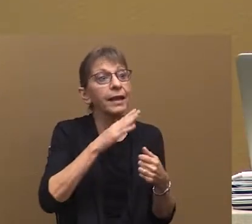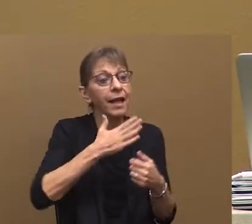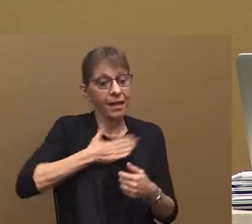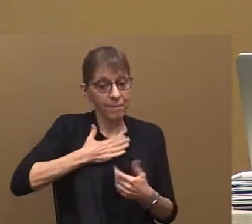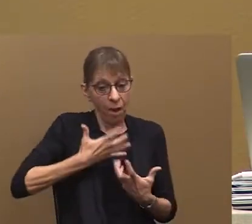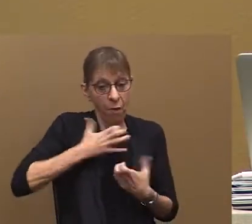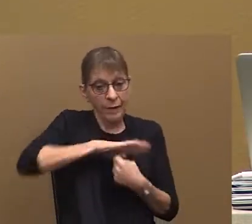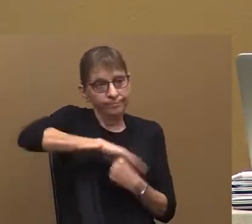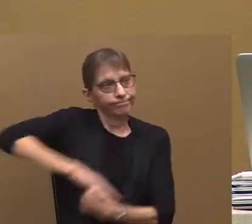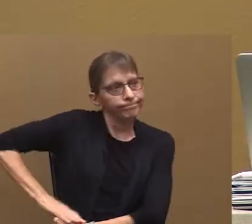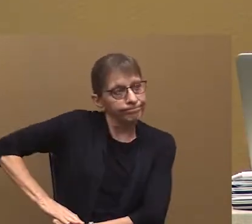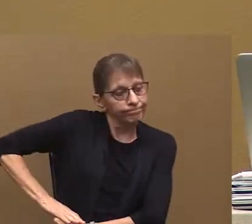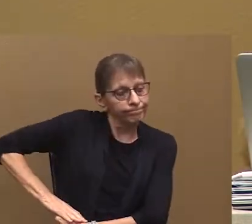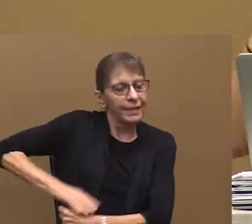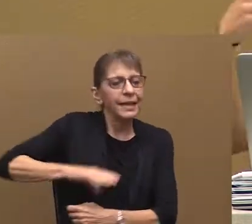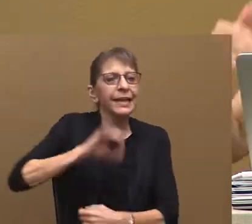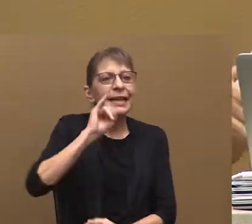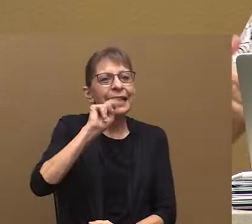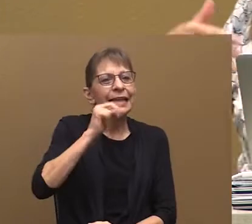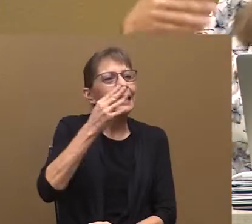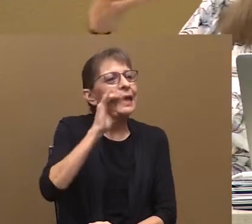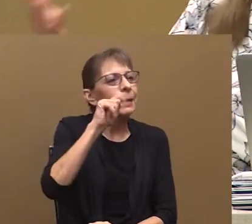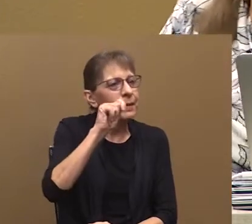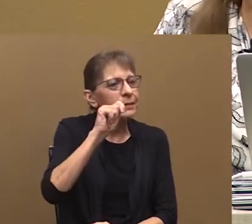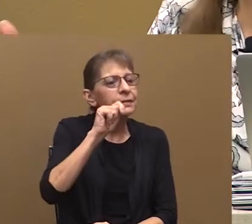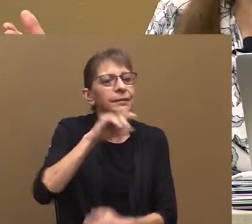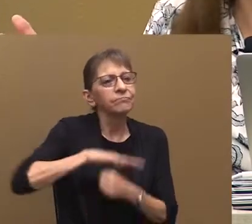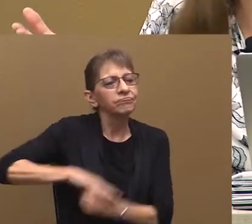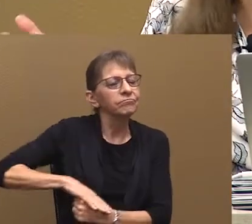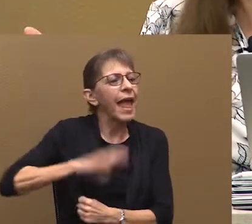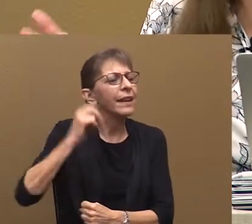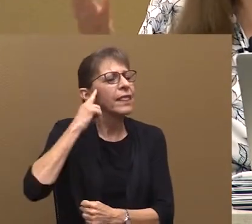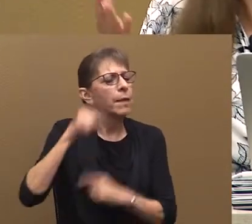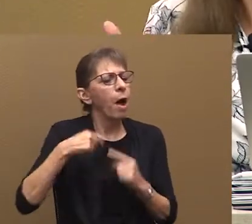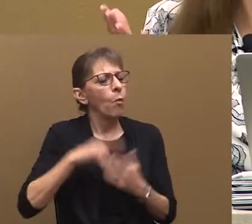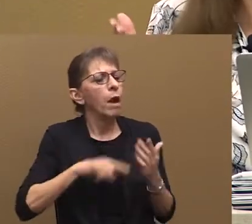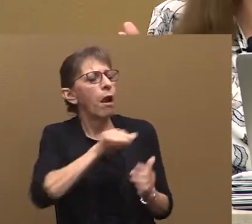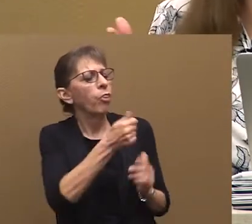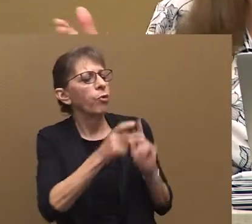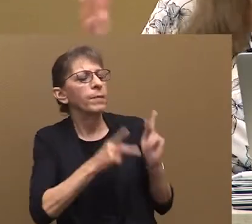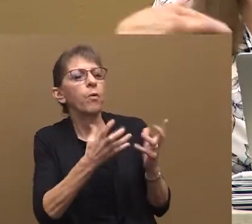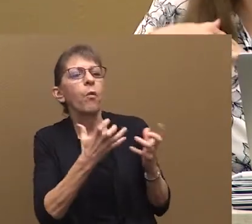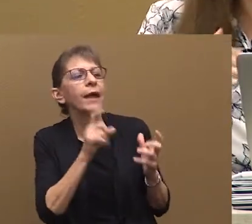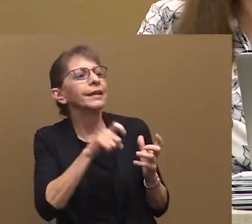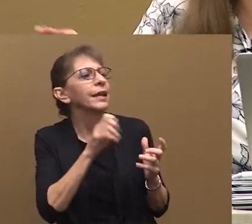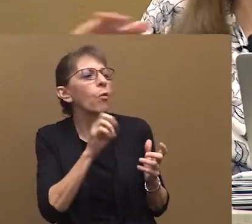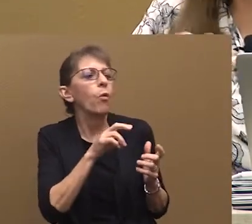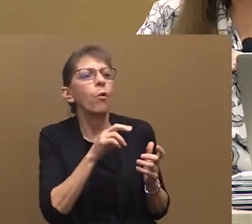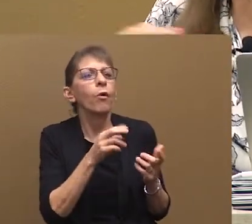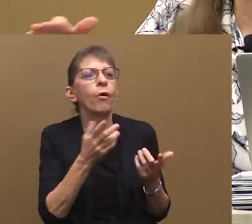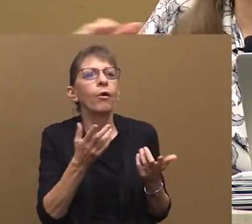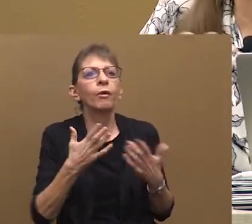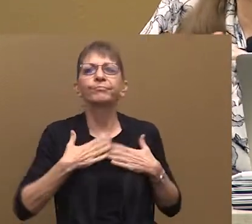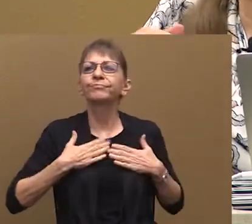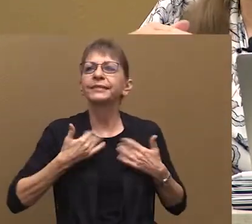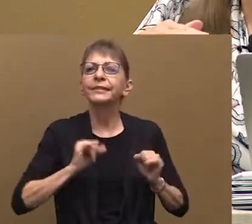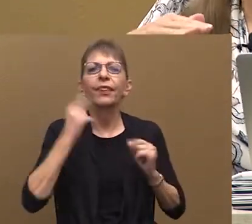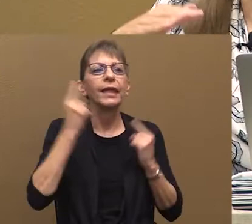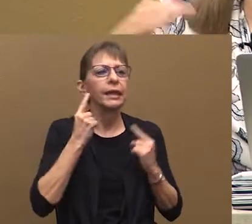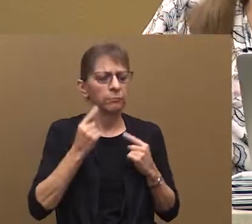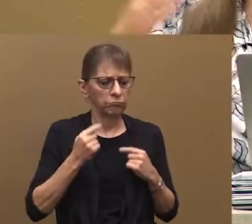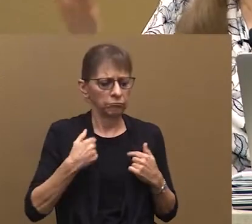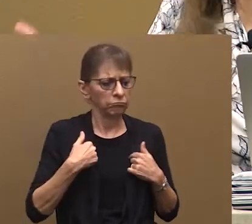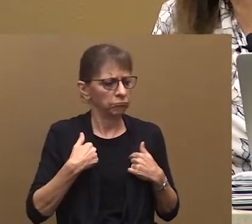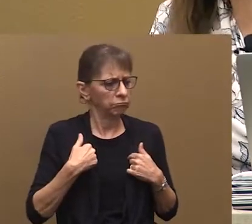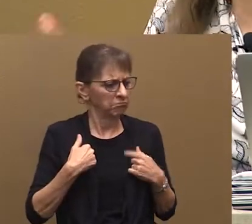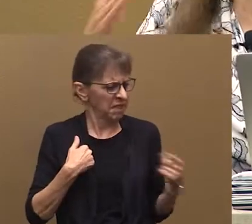their wants and needs and think about what somebody else wants and needs? Or are they still thinking,